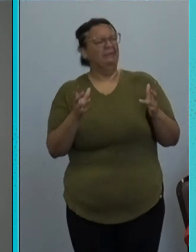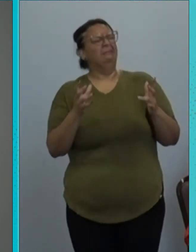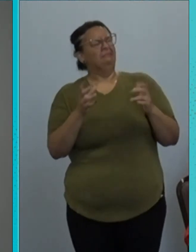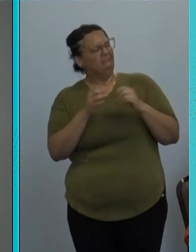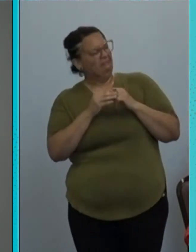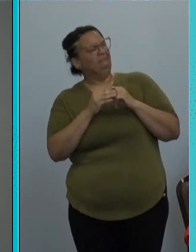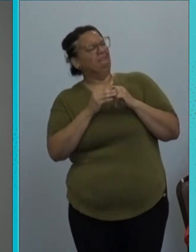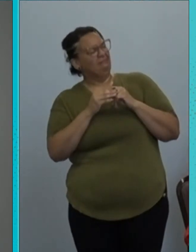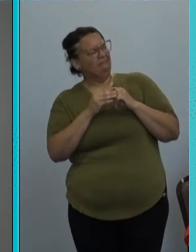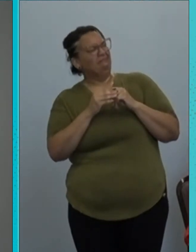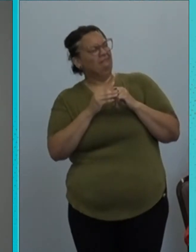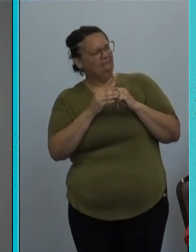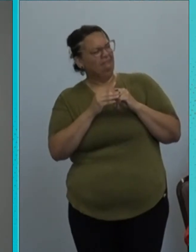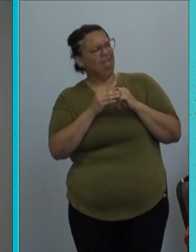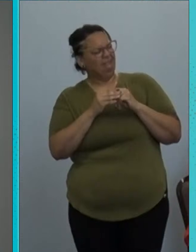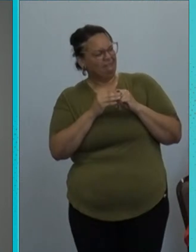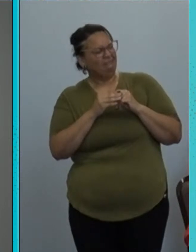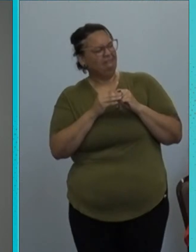And Carol,